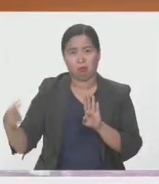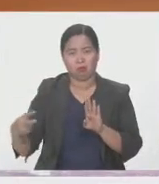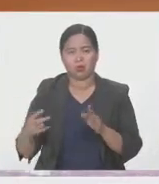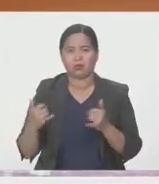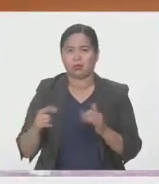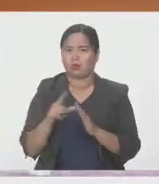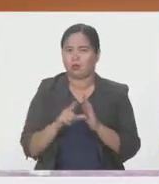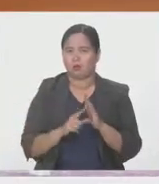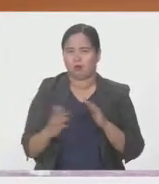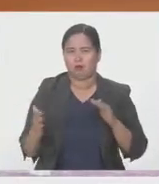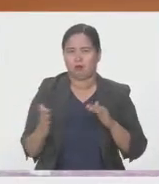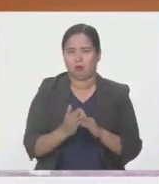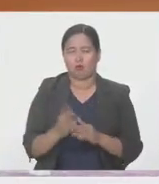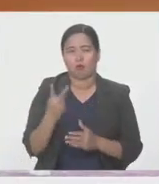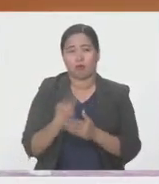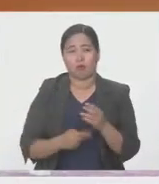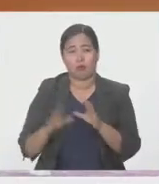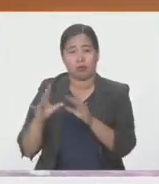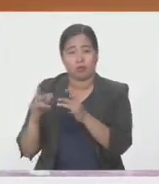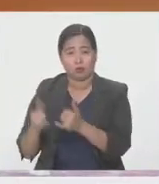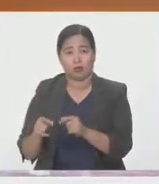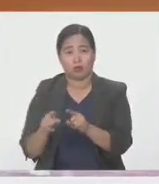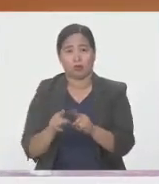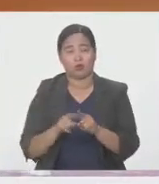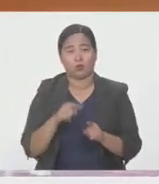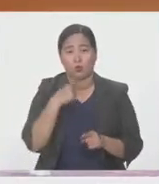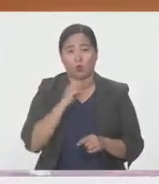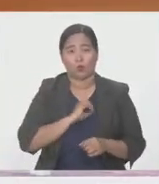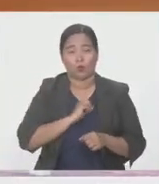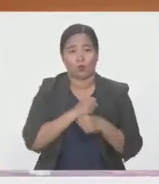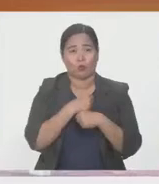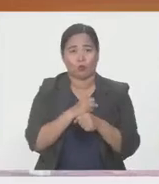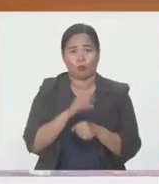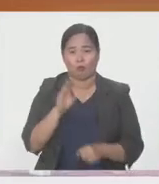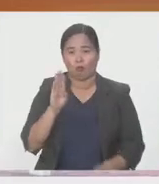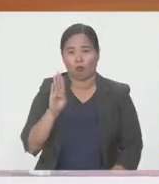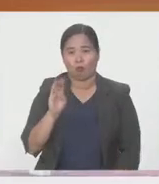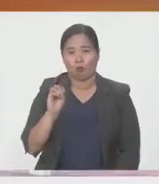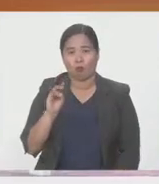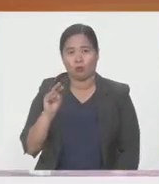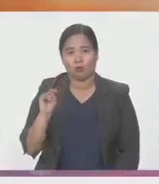legal action against both the airline and the aircraft's manufacturer, Boeing.